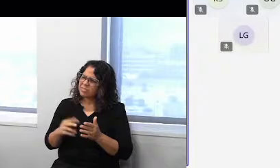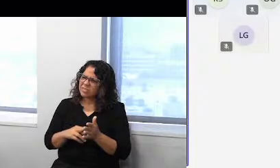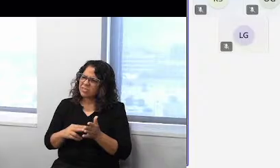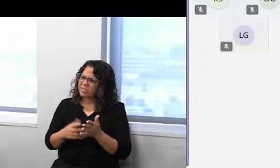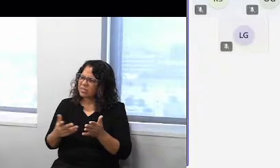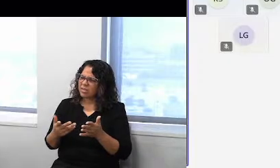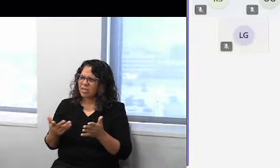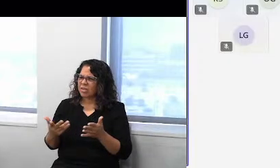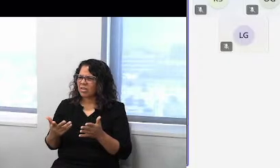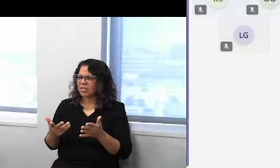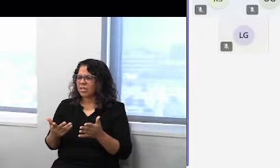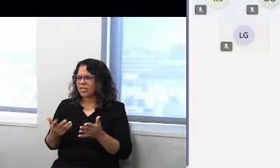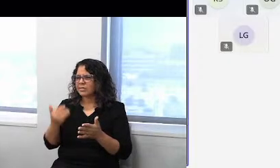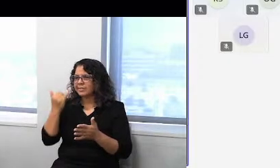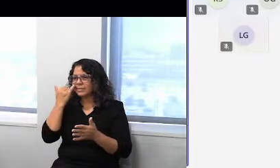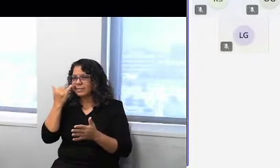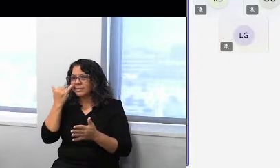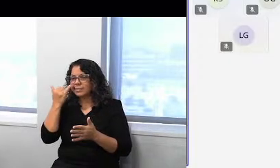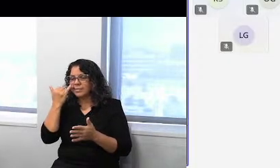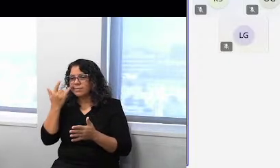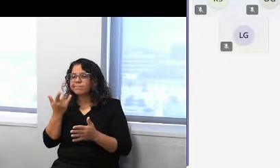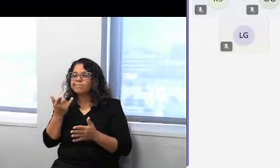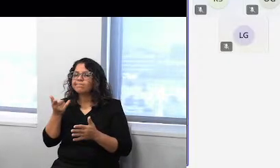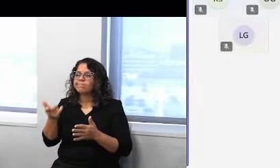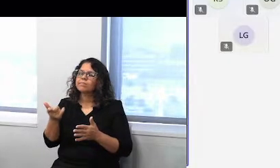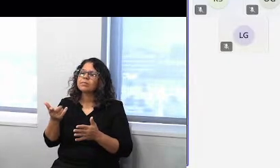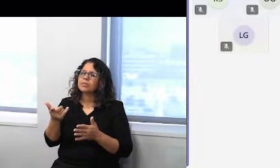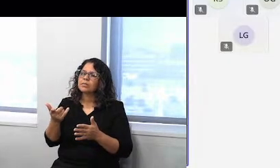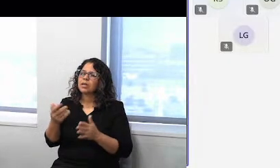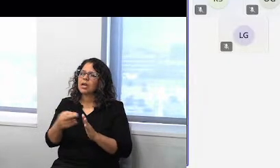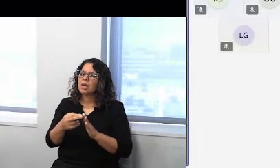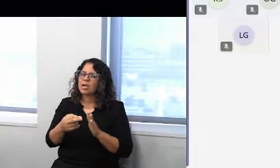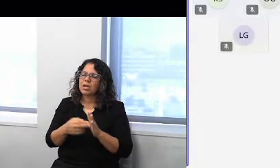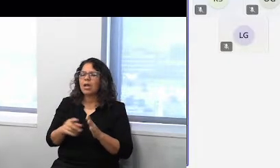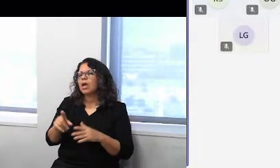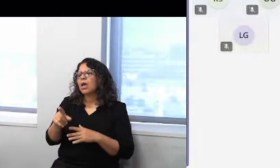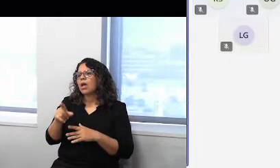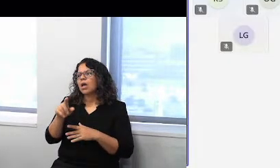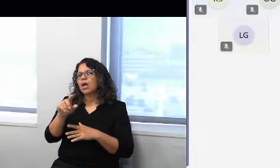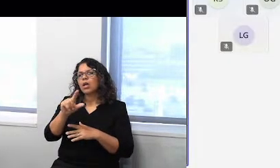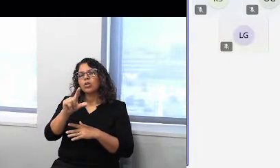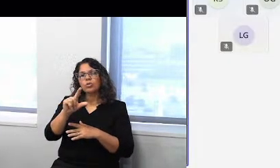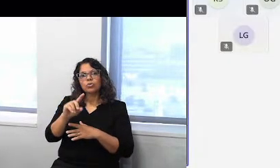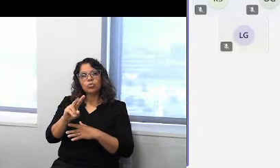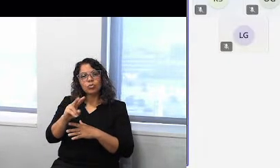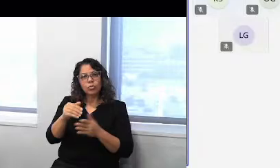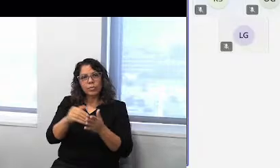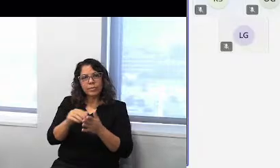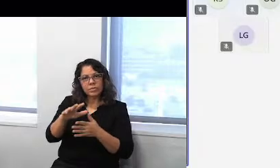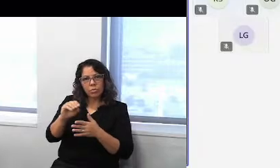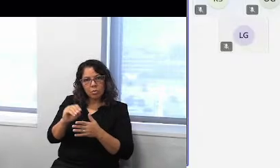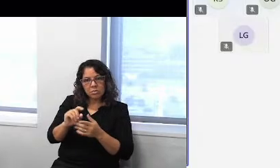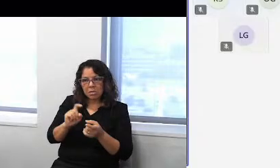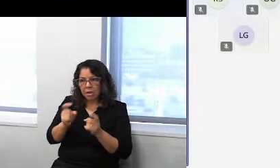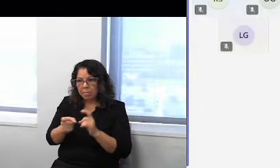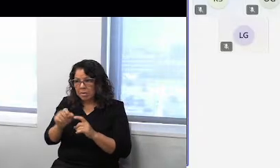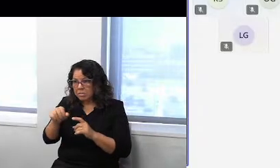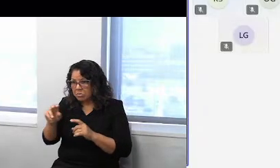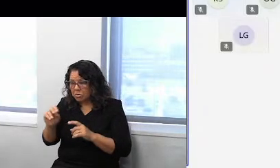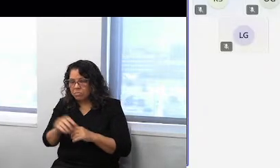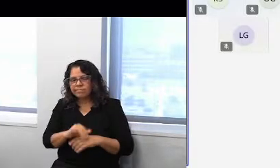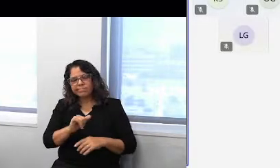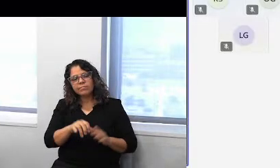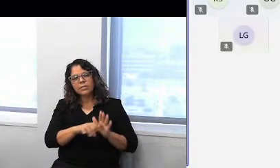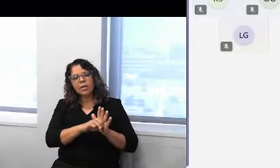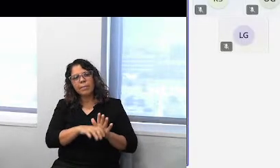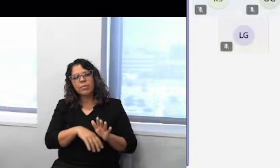change? Is that what are we using? I actually use that as an example. Yeah, because it changed before, right? Correct.